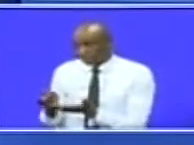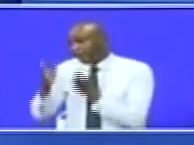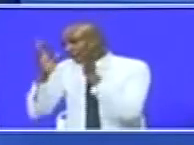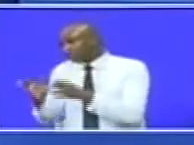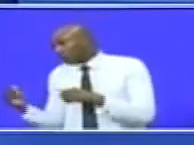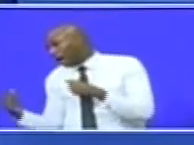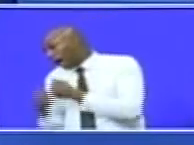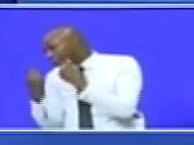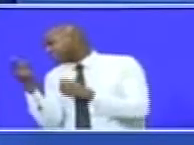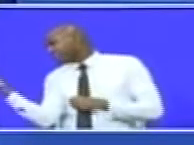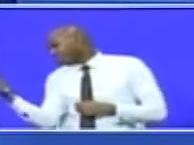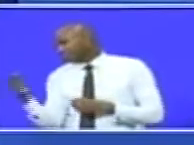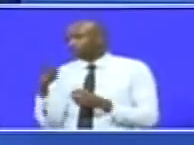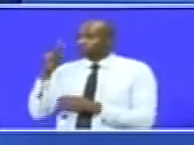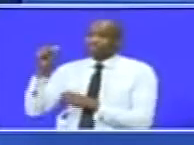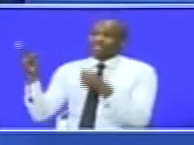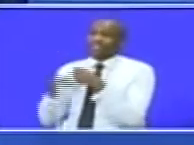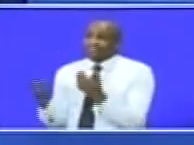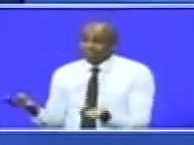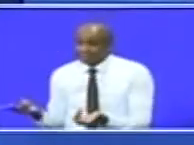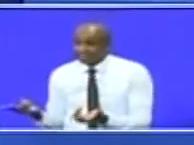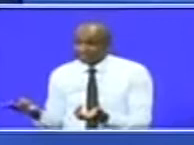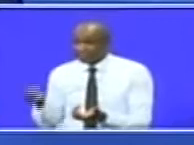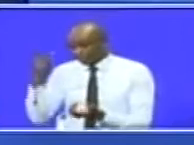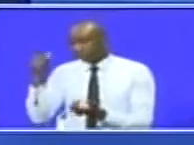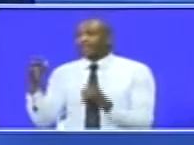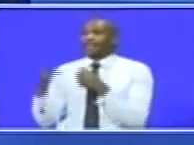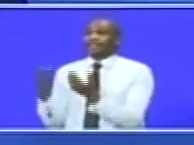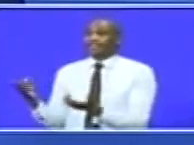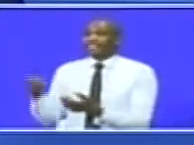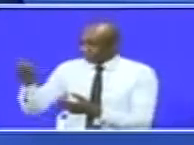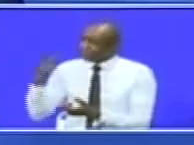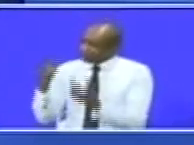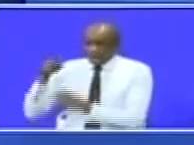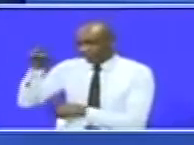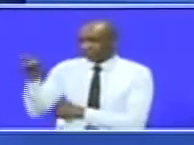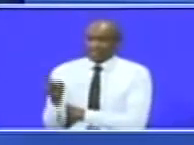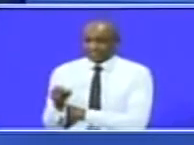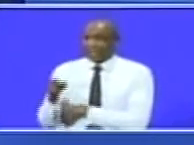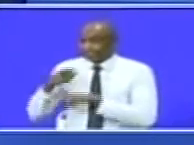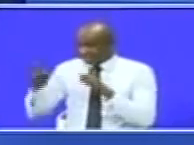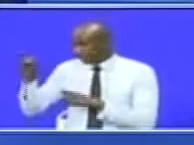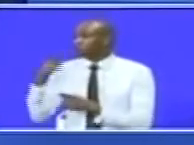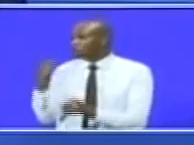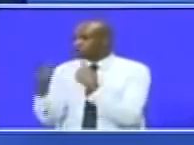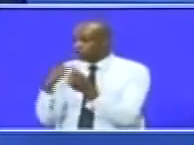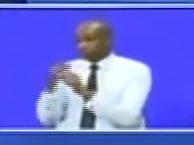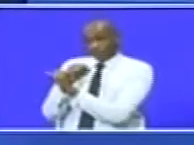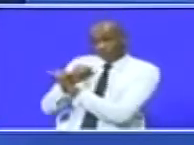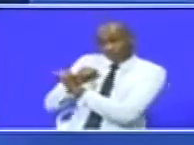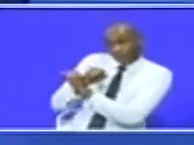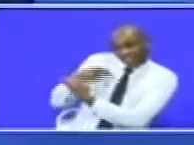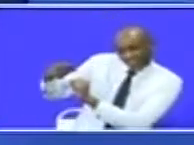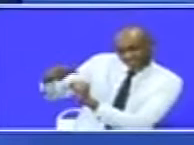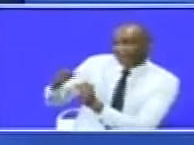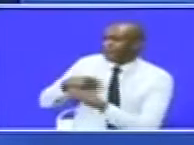what happened in the year 2007 and the year 2008. They talk about that envelope, but they talk about it guardedly. But